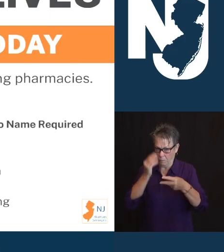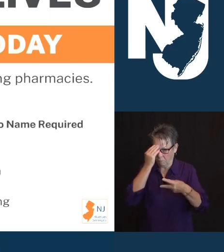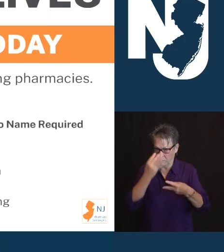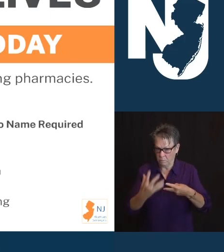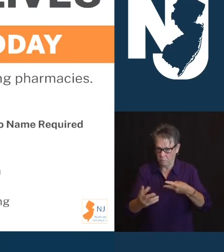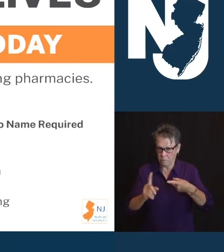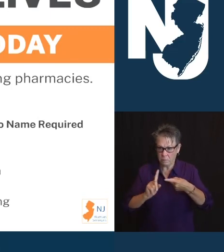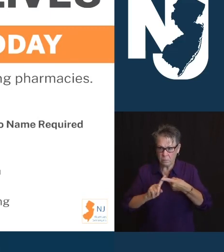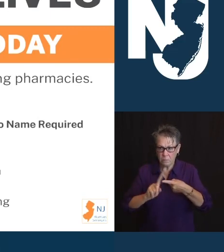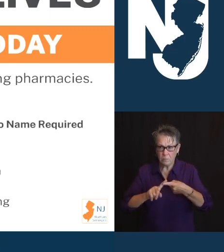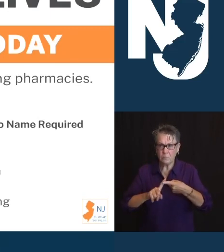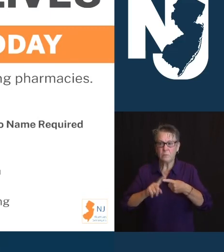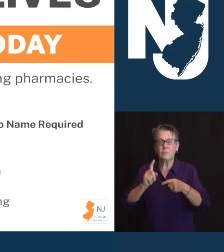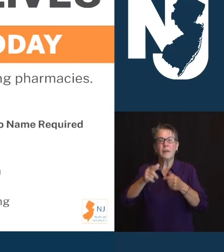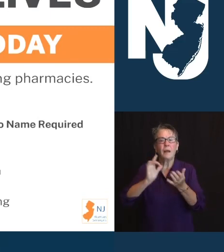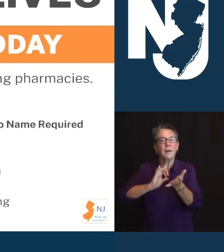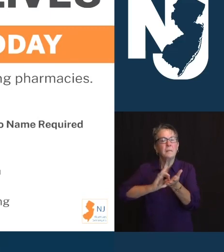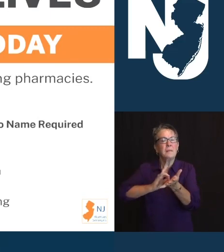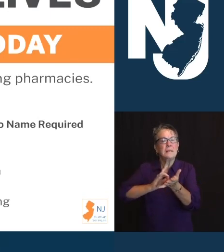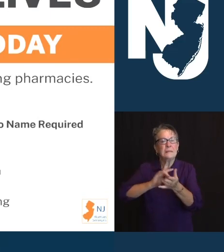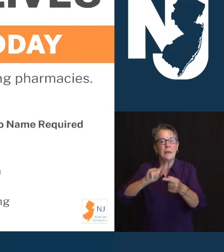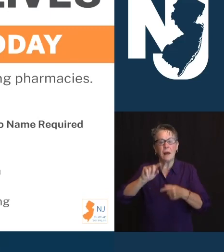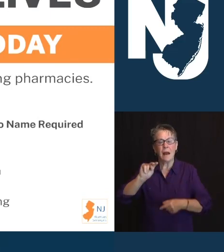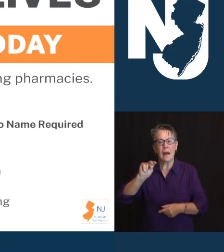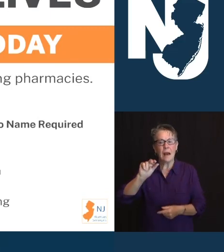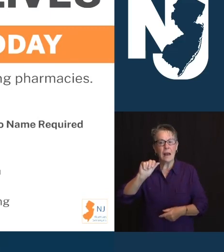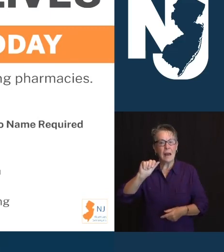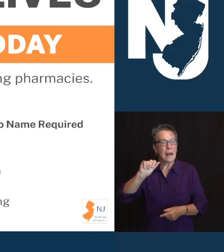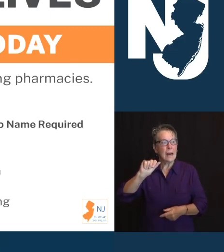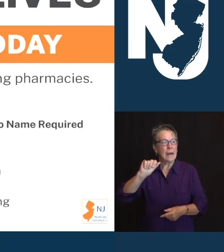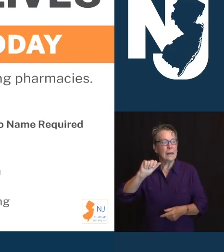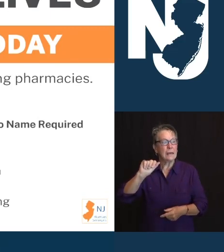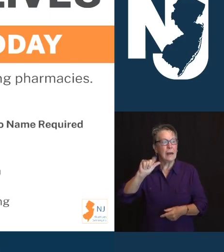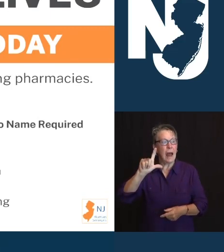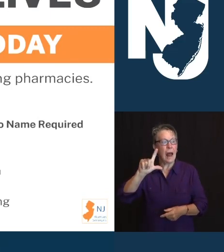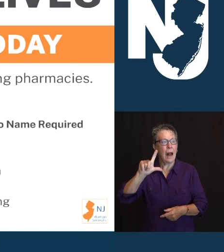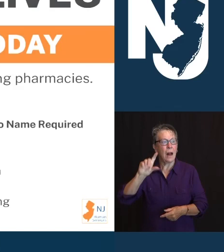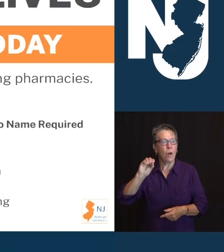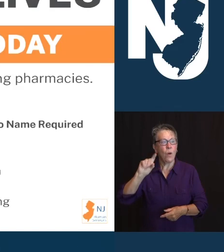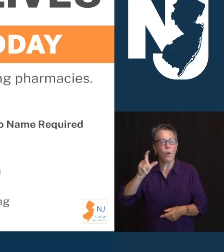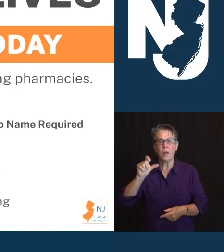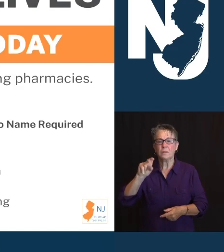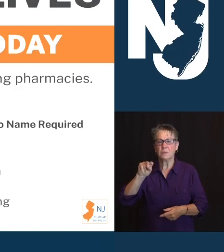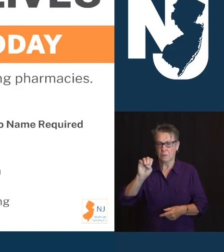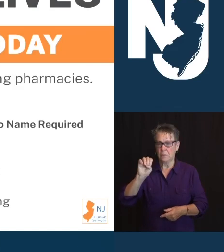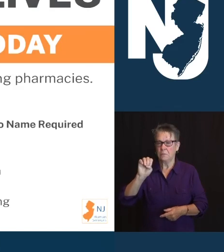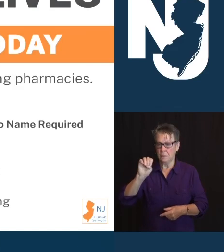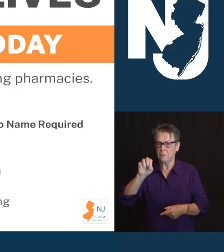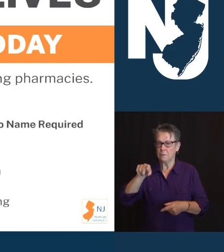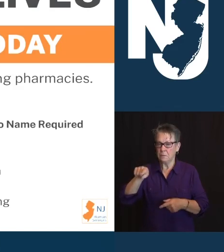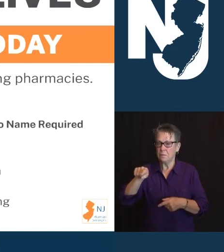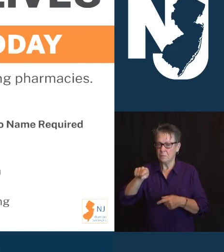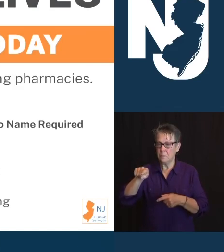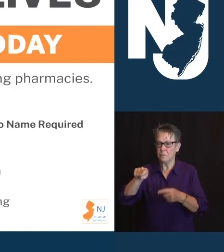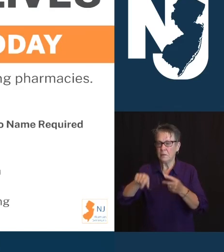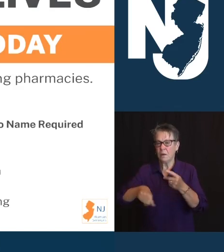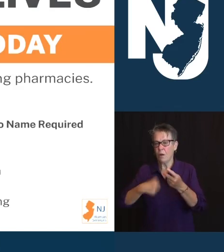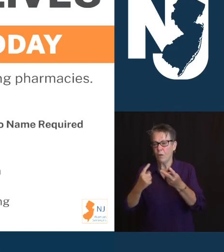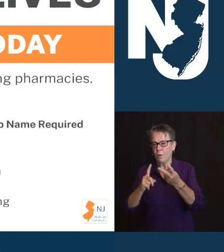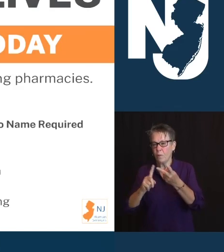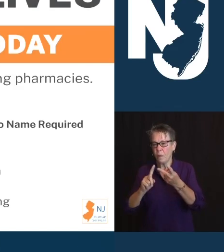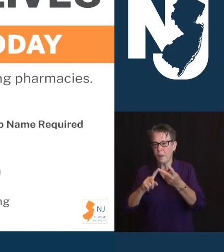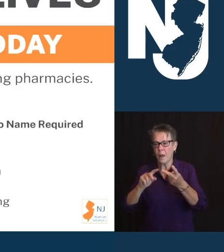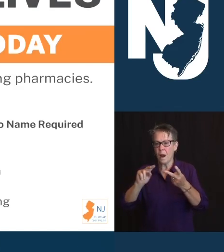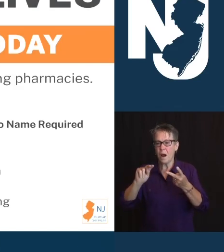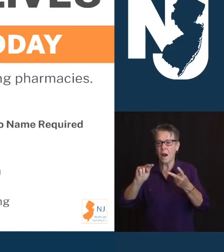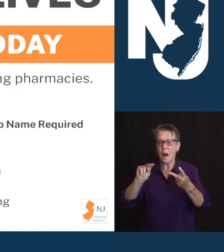naloxone, commonly called Narcan, free of charge to residents with no need for a name,